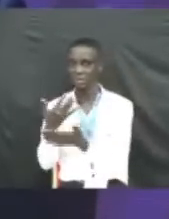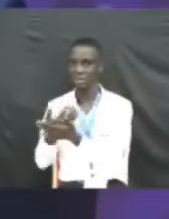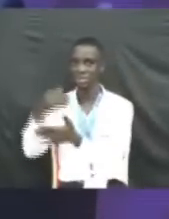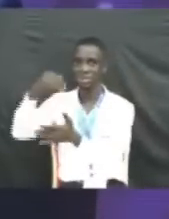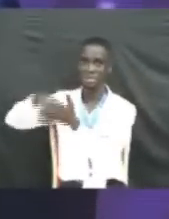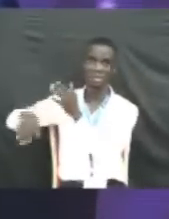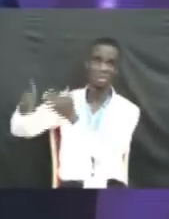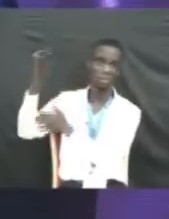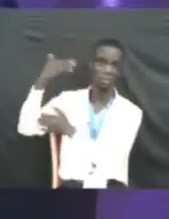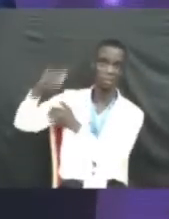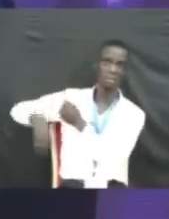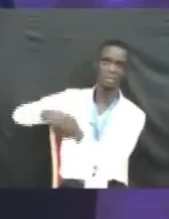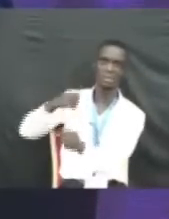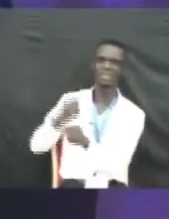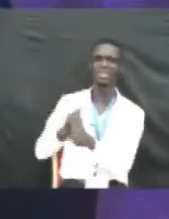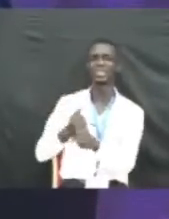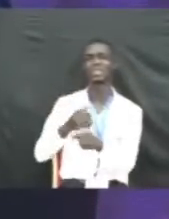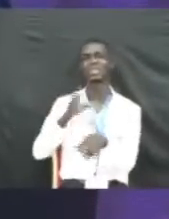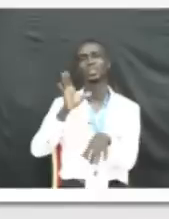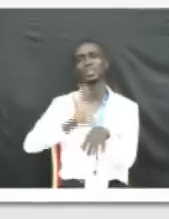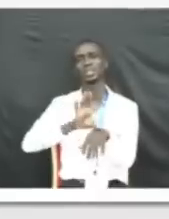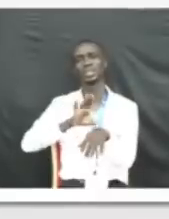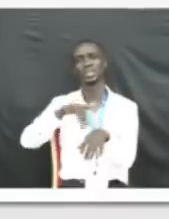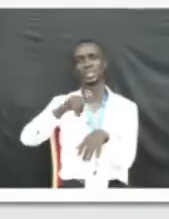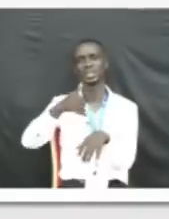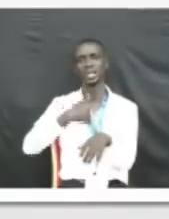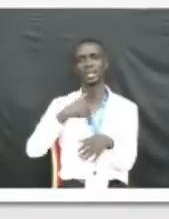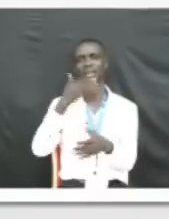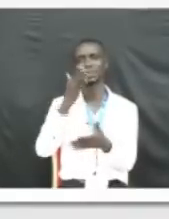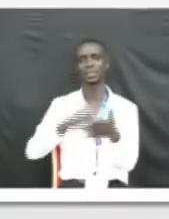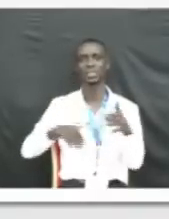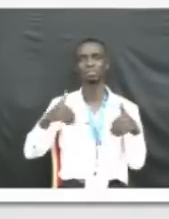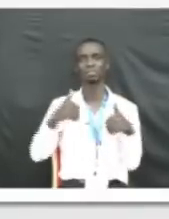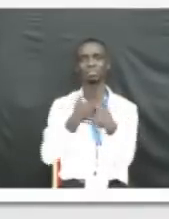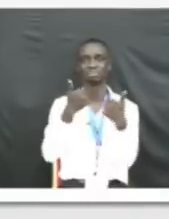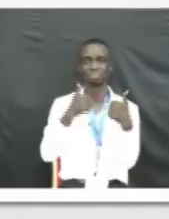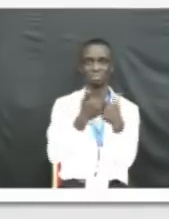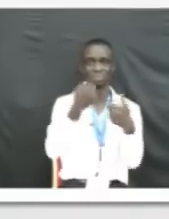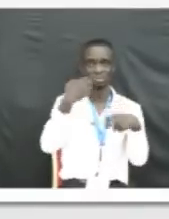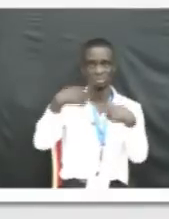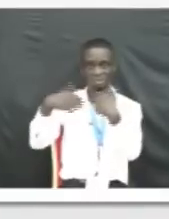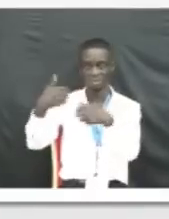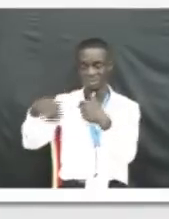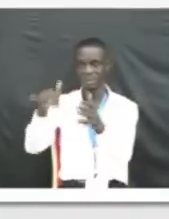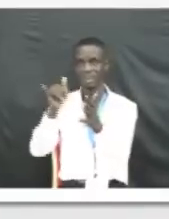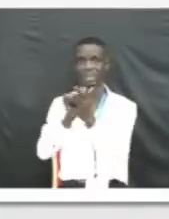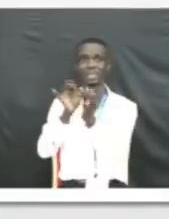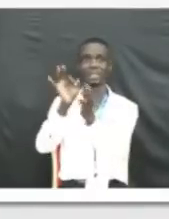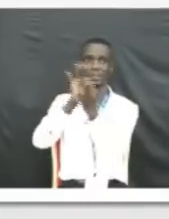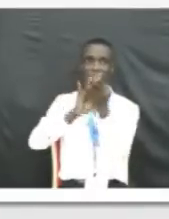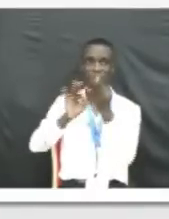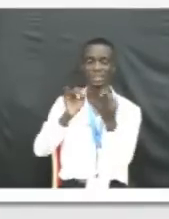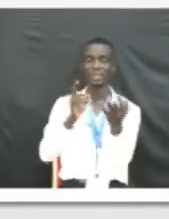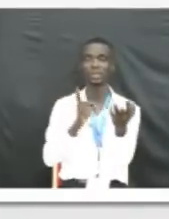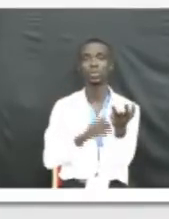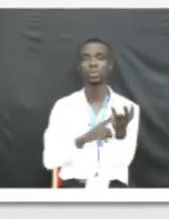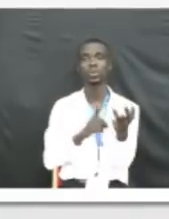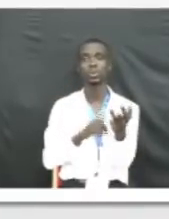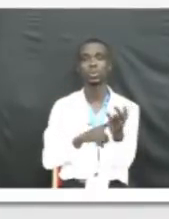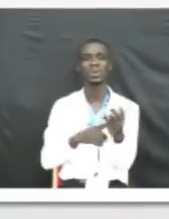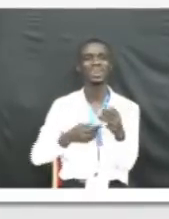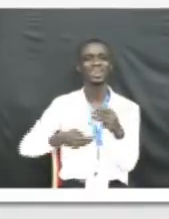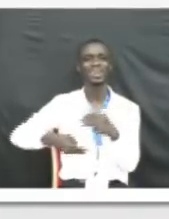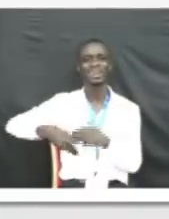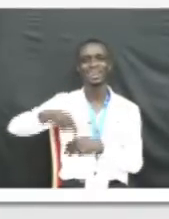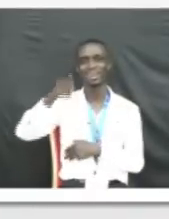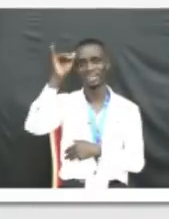church is still battling some challenges such as high level of literacy especially in the rural areas which continues to